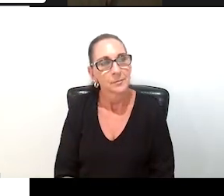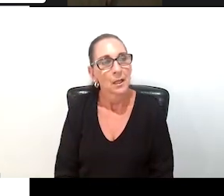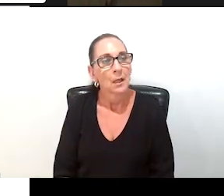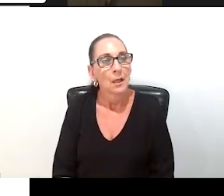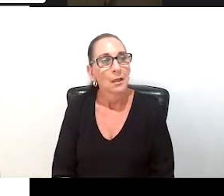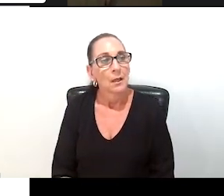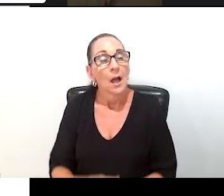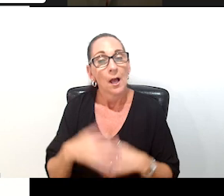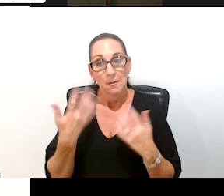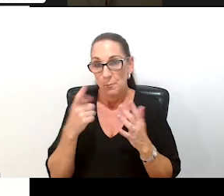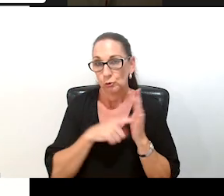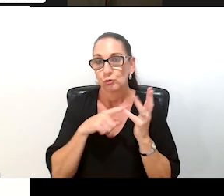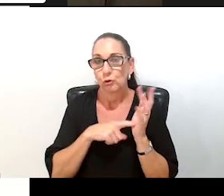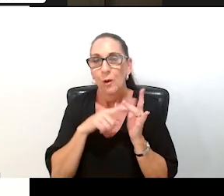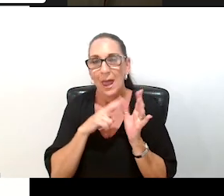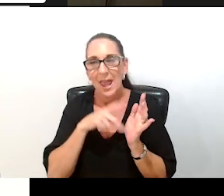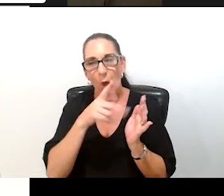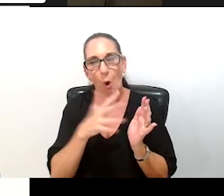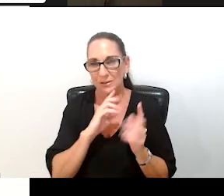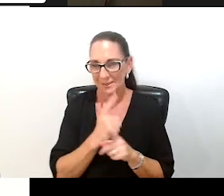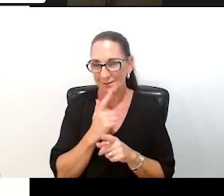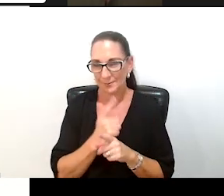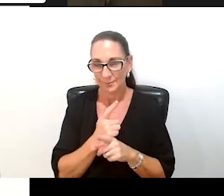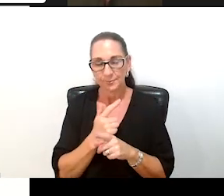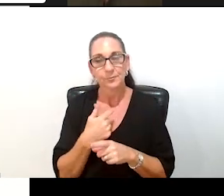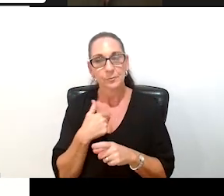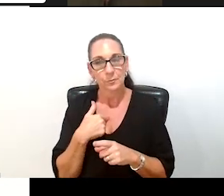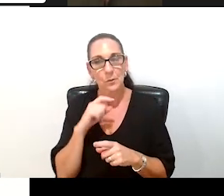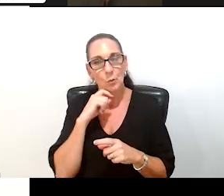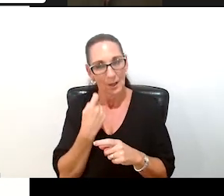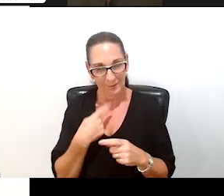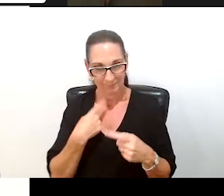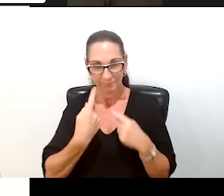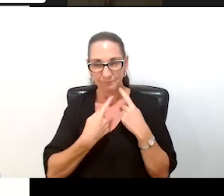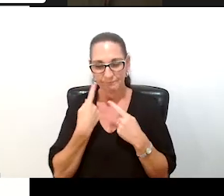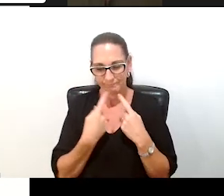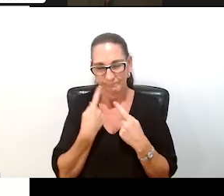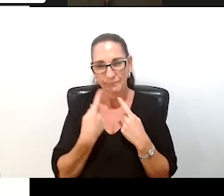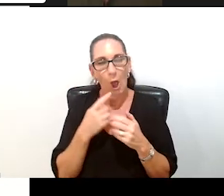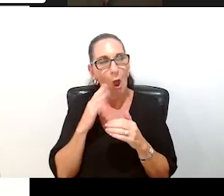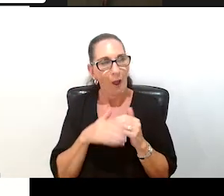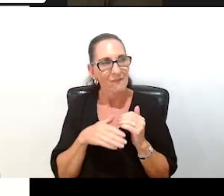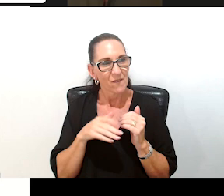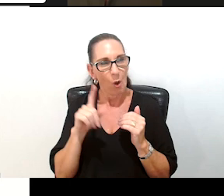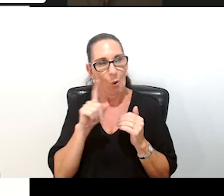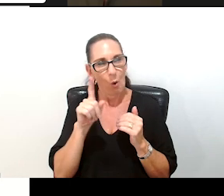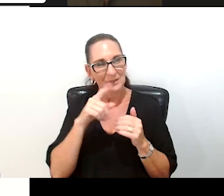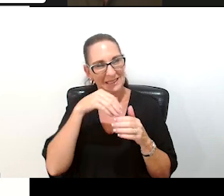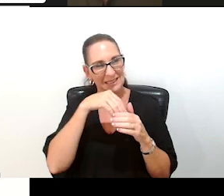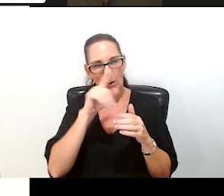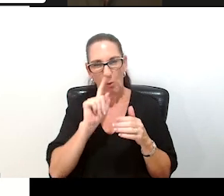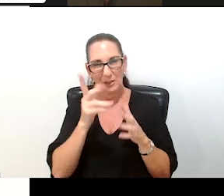So Julian's already mentioned that I'm going to walk you through some information about what is